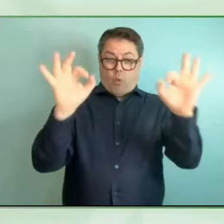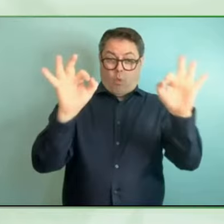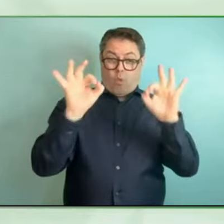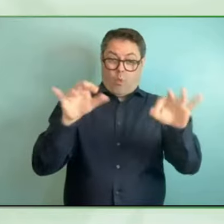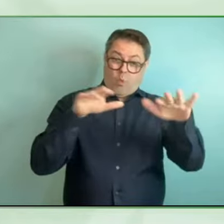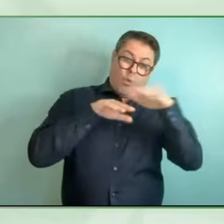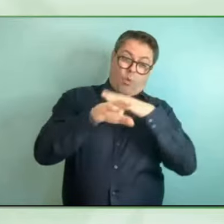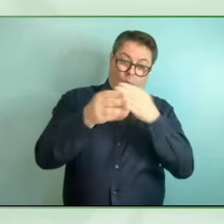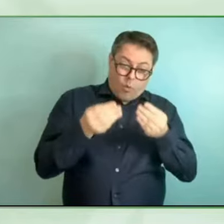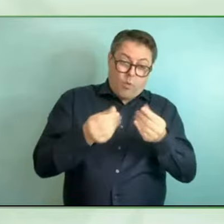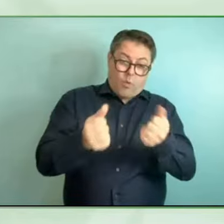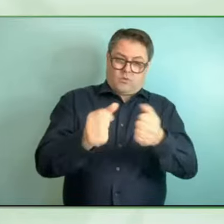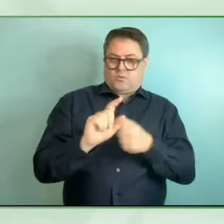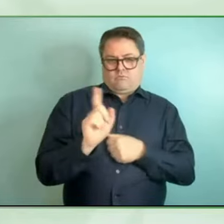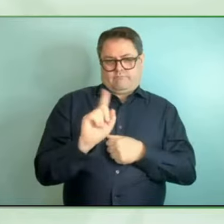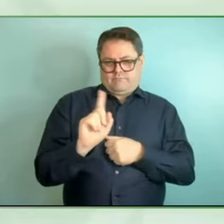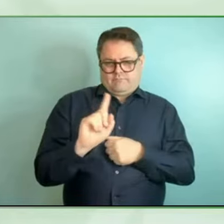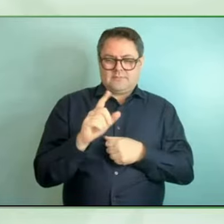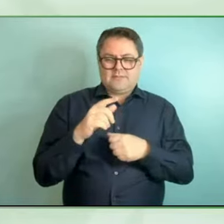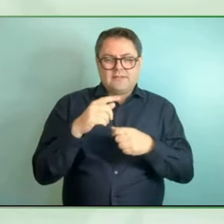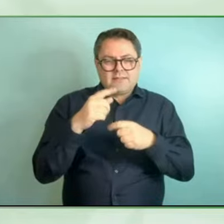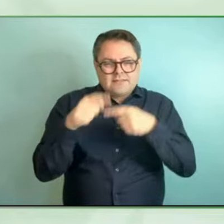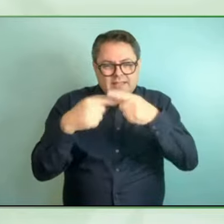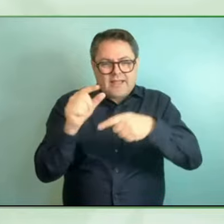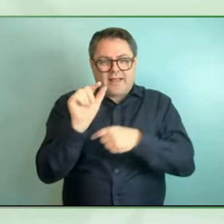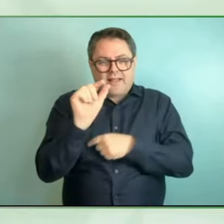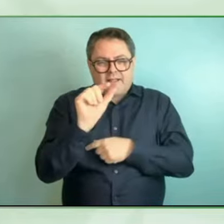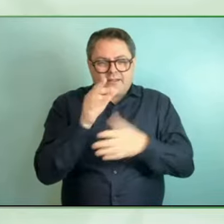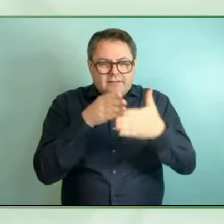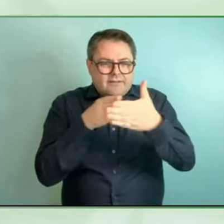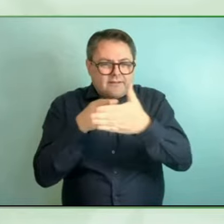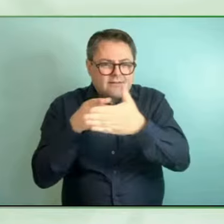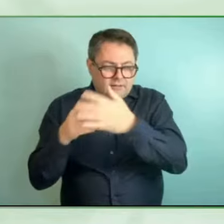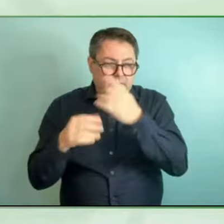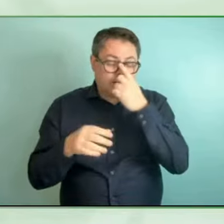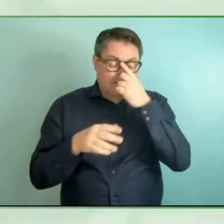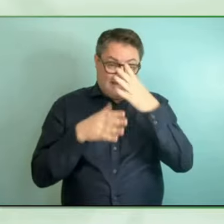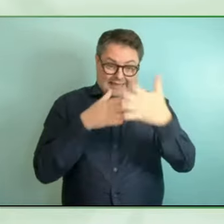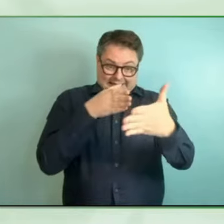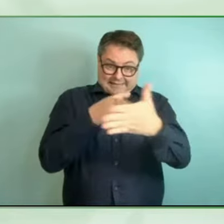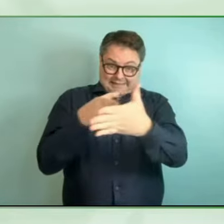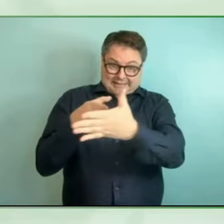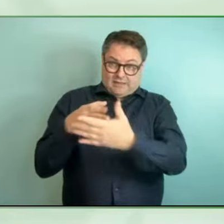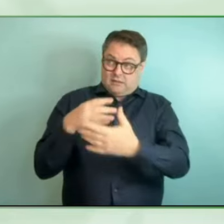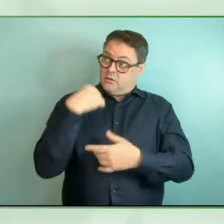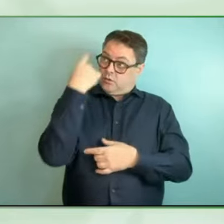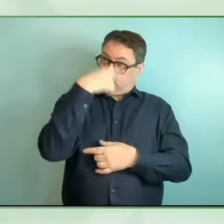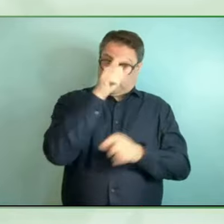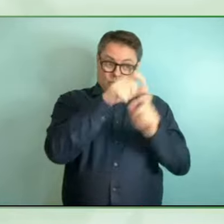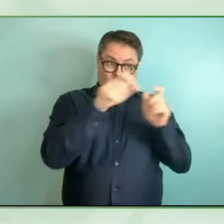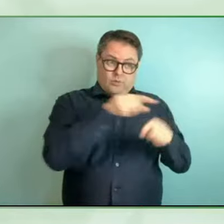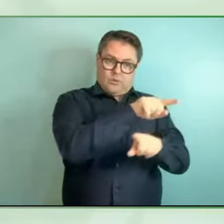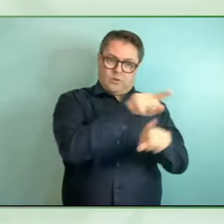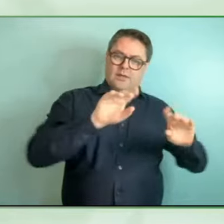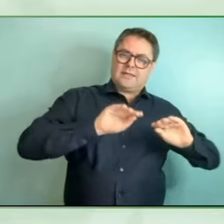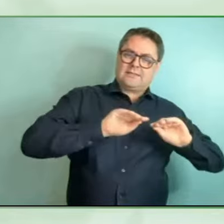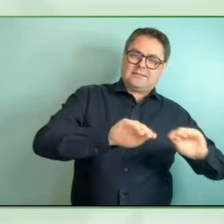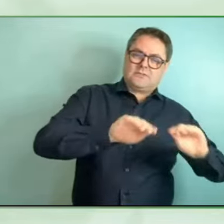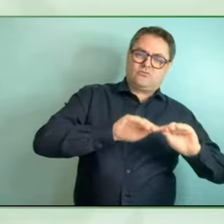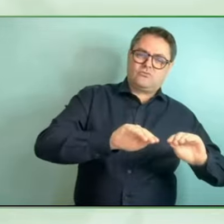identify as a roadblock is actually the teaching staff, the biggest problem. Because a lot